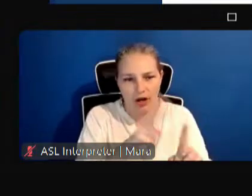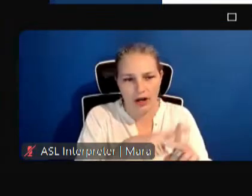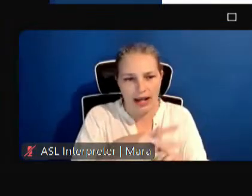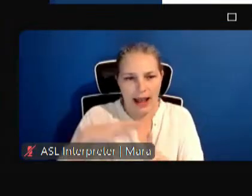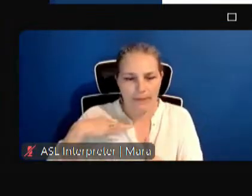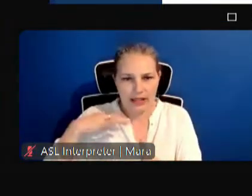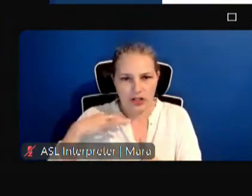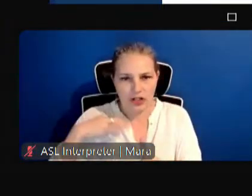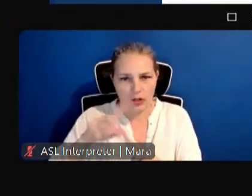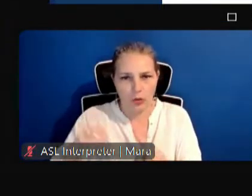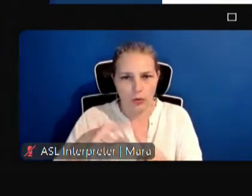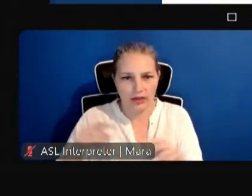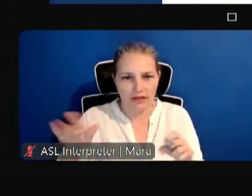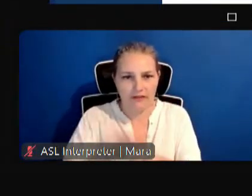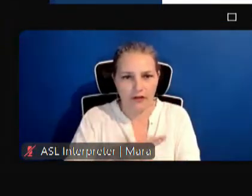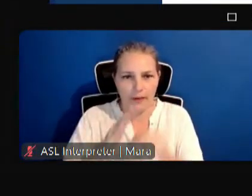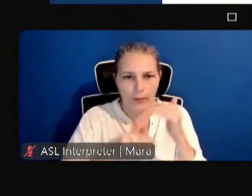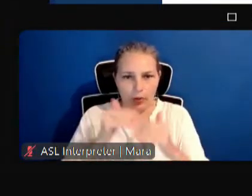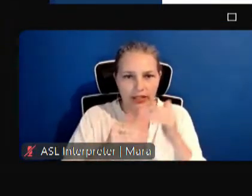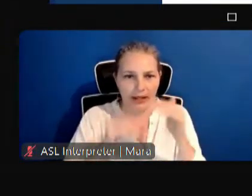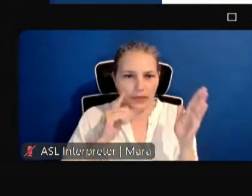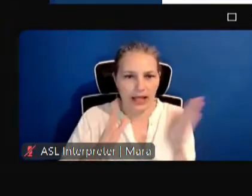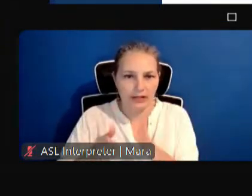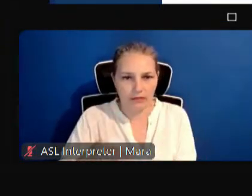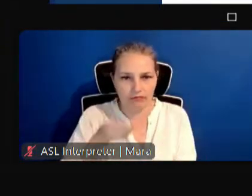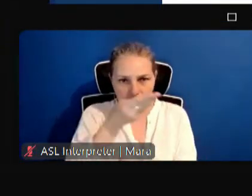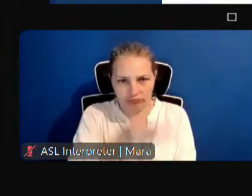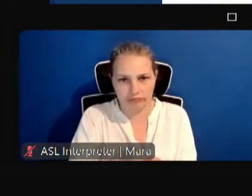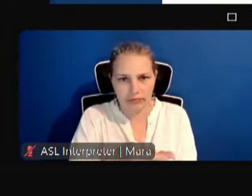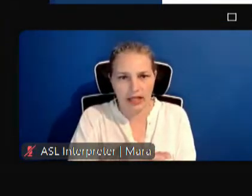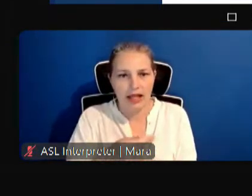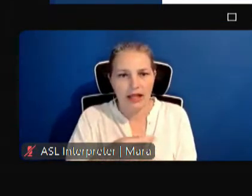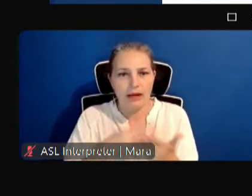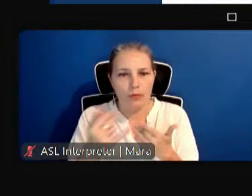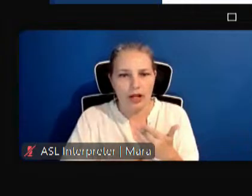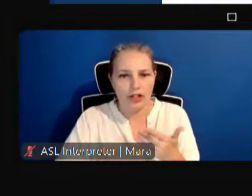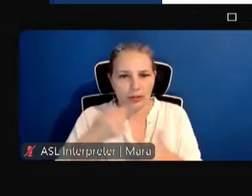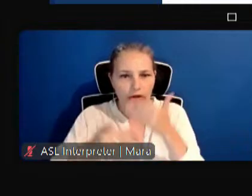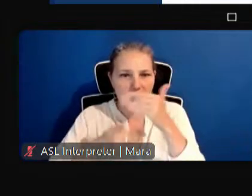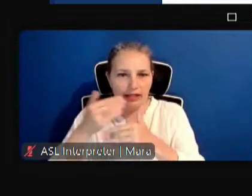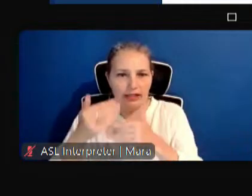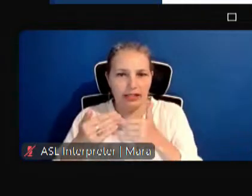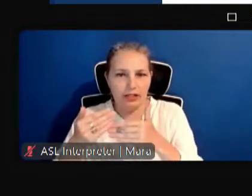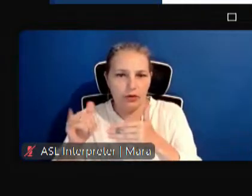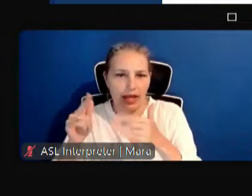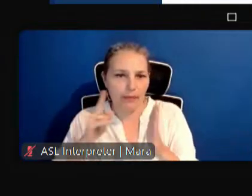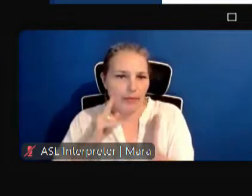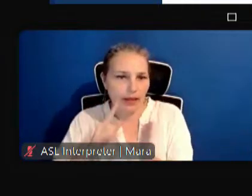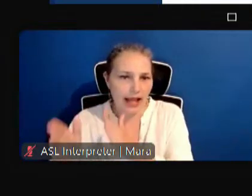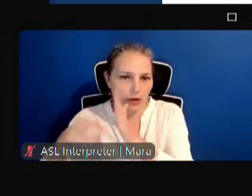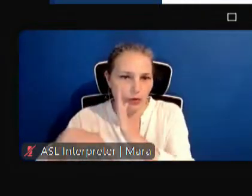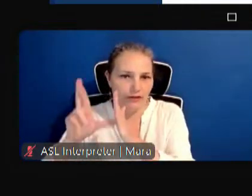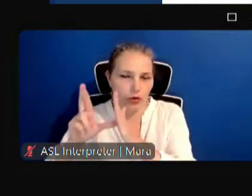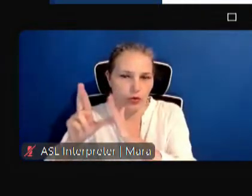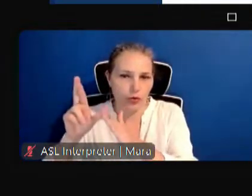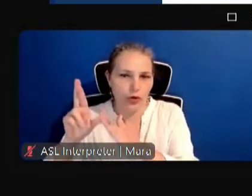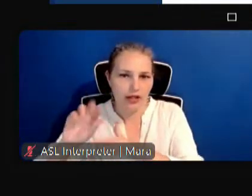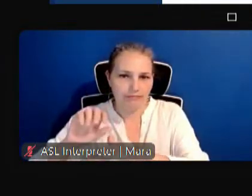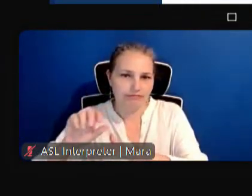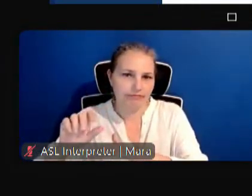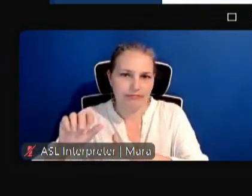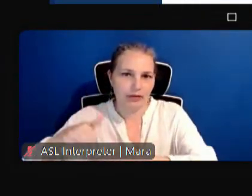building plans are prepared and submitted, a project progresses into the plan review stage for how the structure is proposed to be